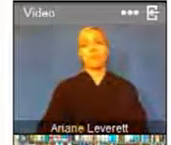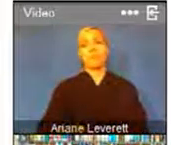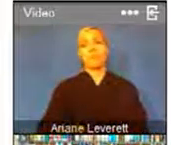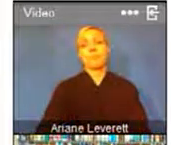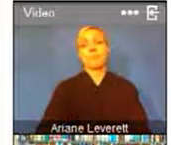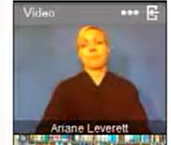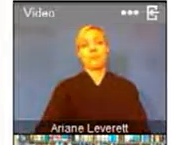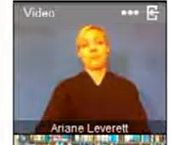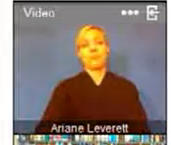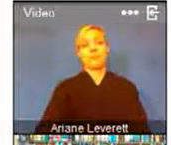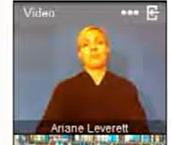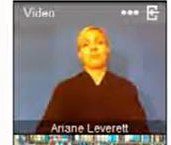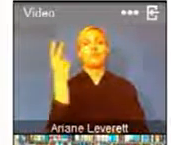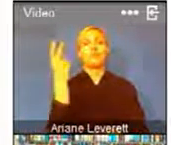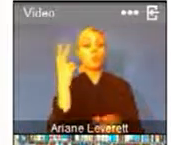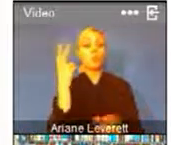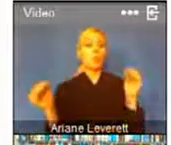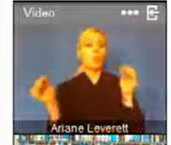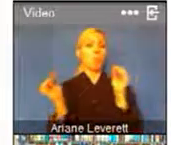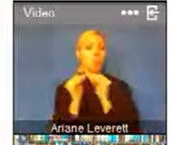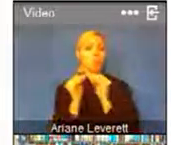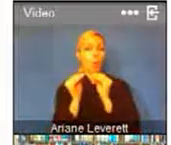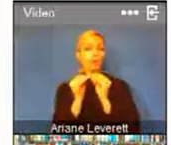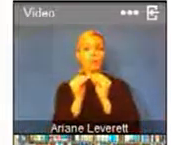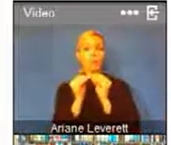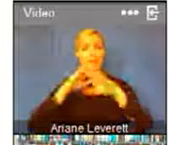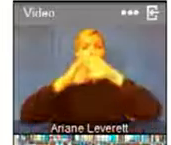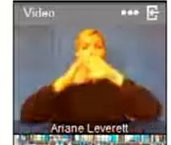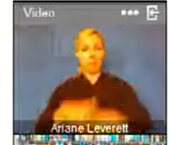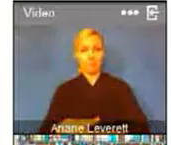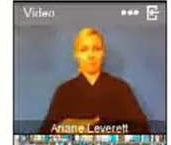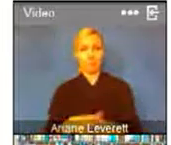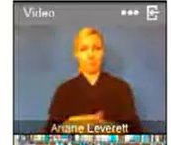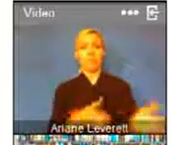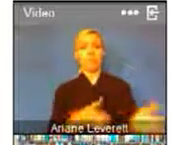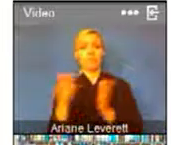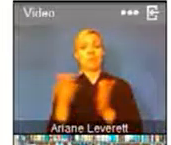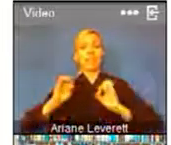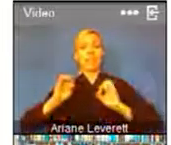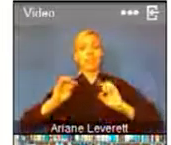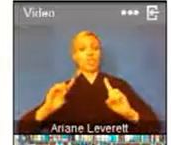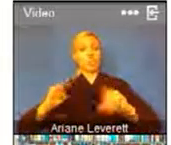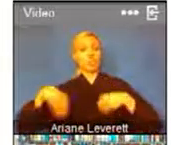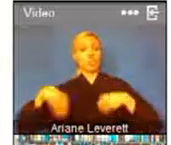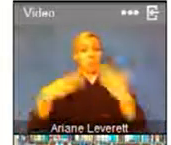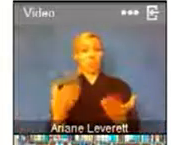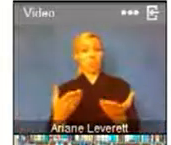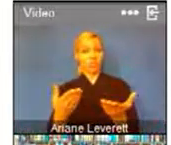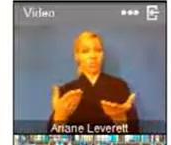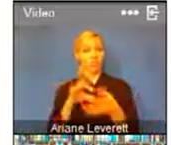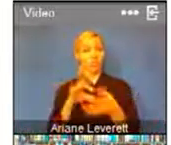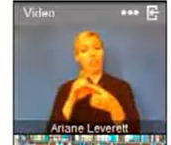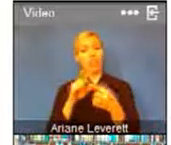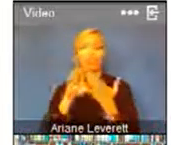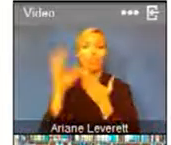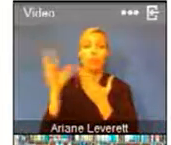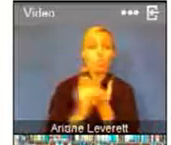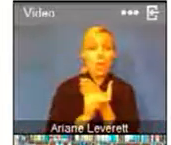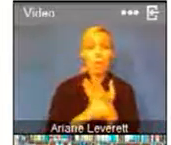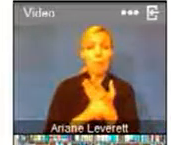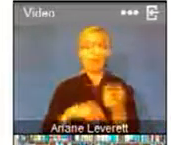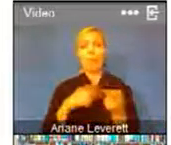different paths to be followed, or countries and development partners followed to increase access in early